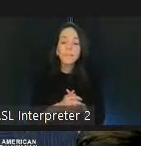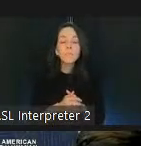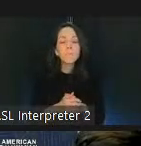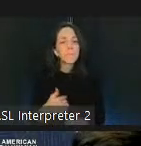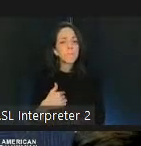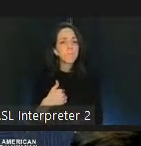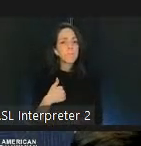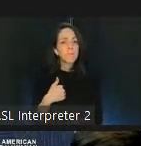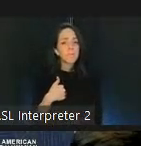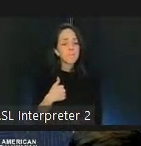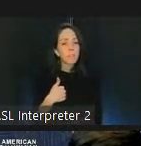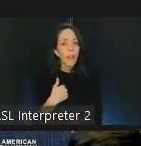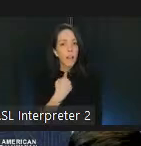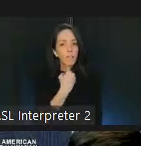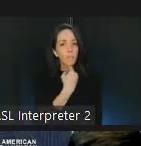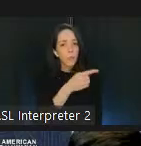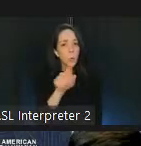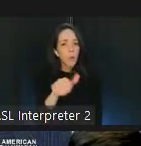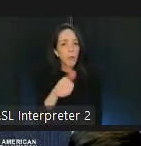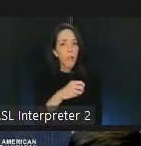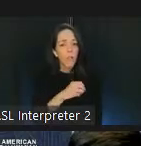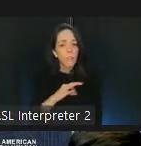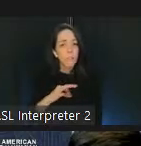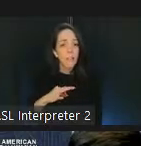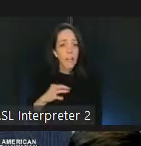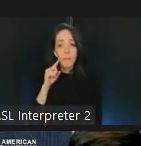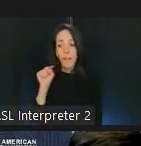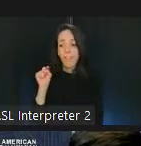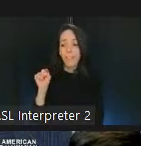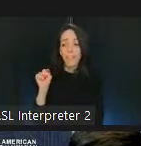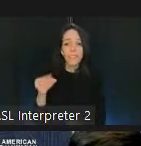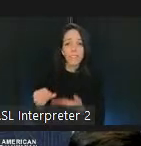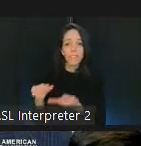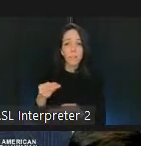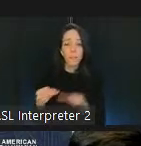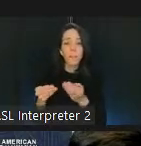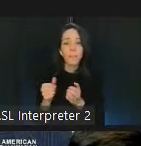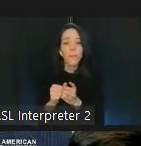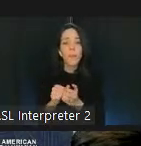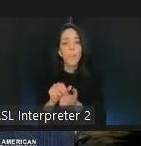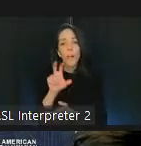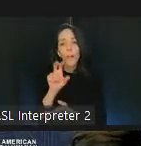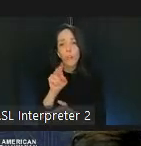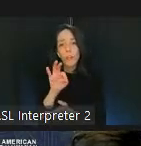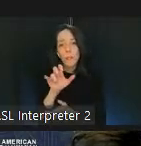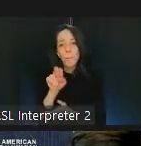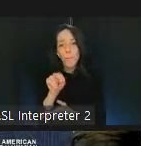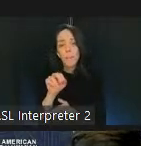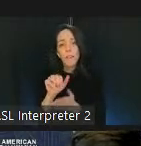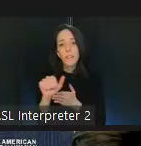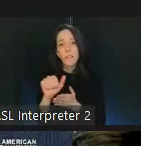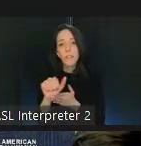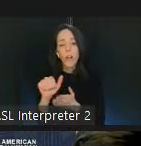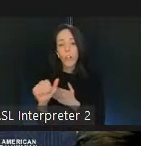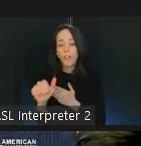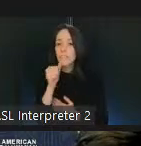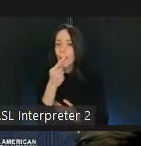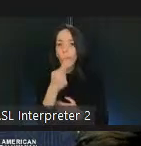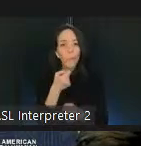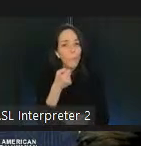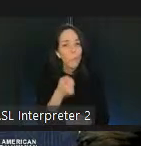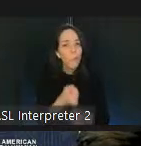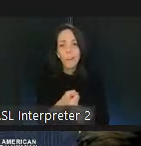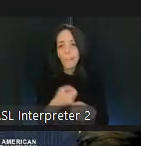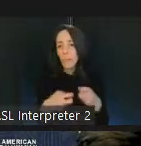staff this budget with the $30 million shortfall is not a one-year problem. This is an